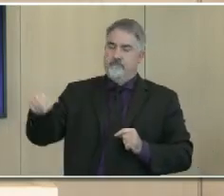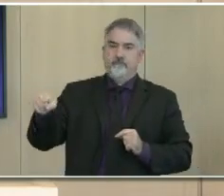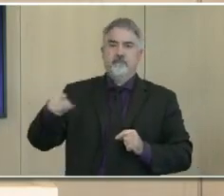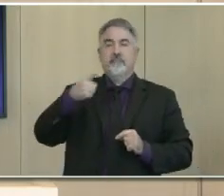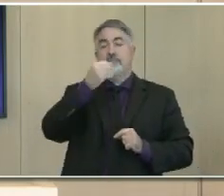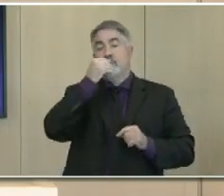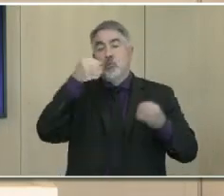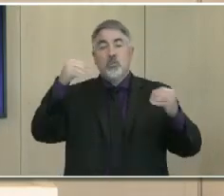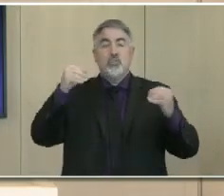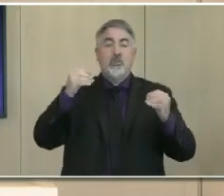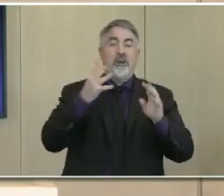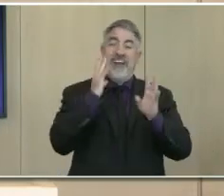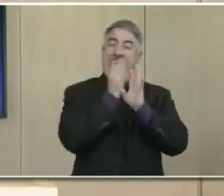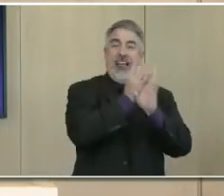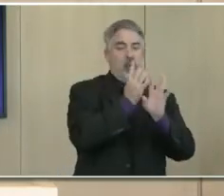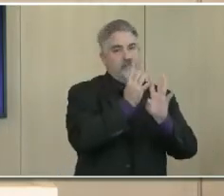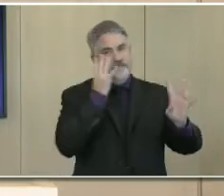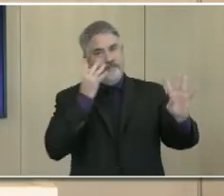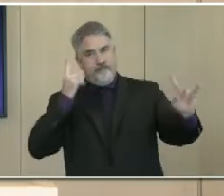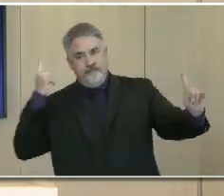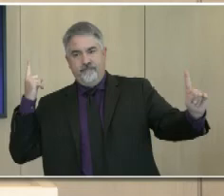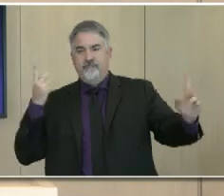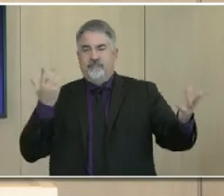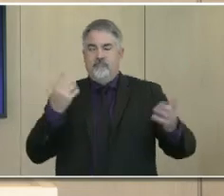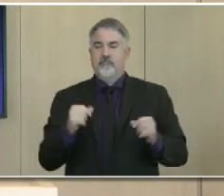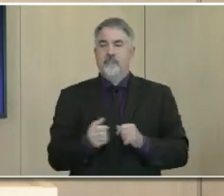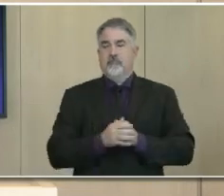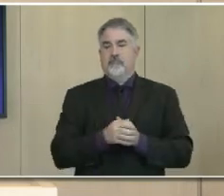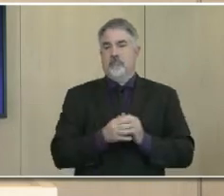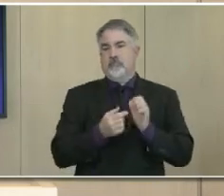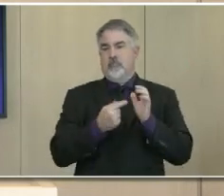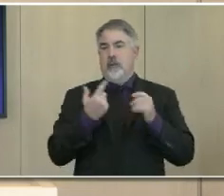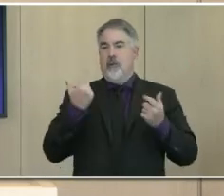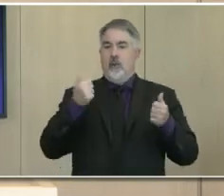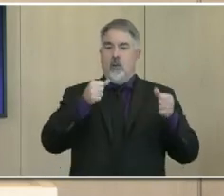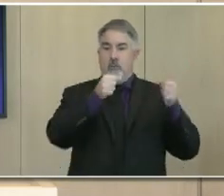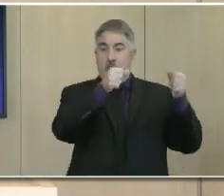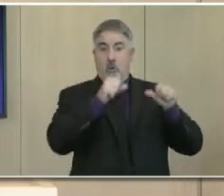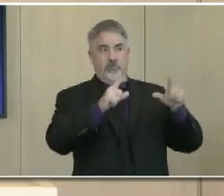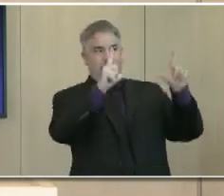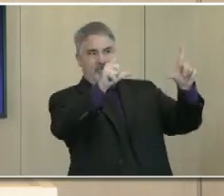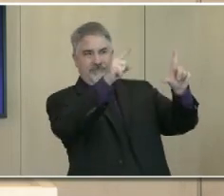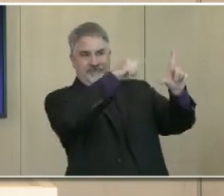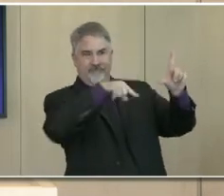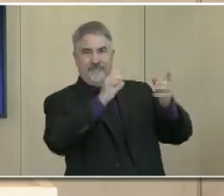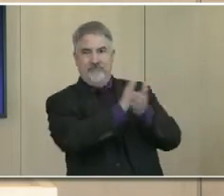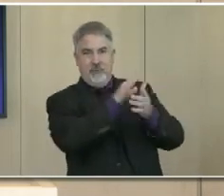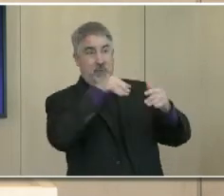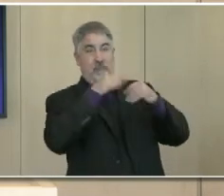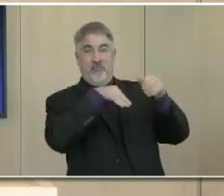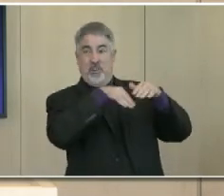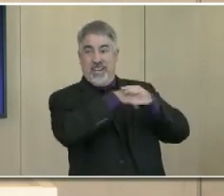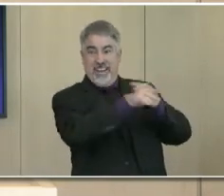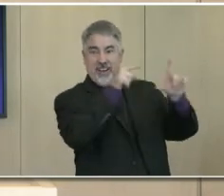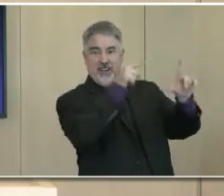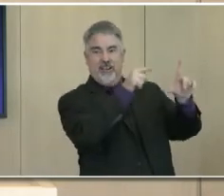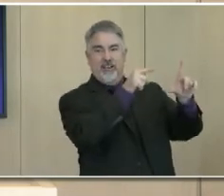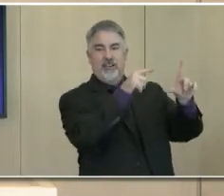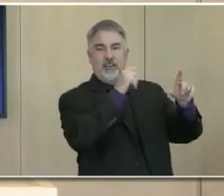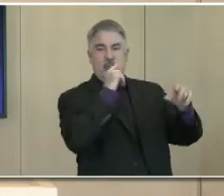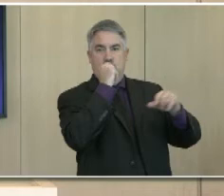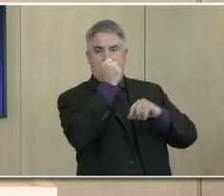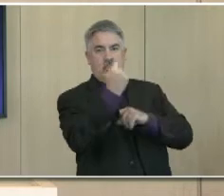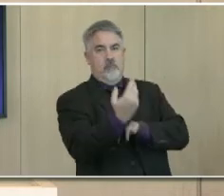for business, then you must post outside your facility by Tuesday morning your